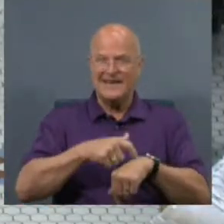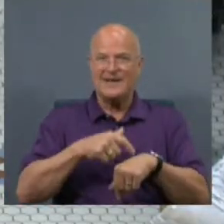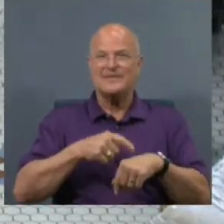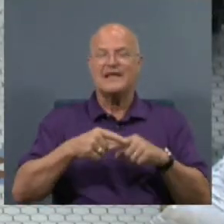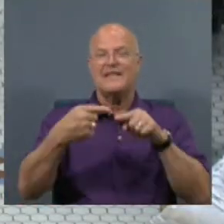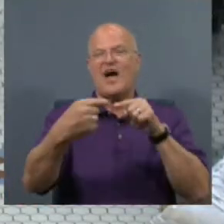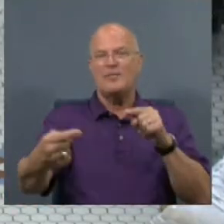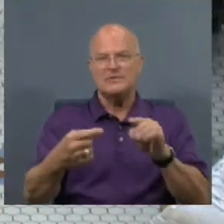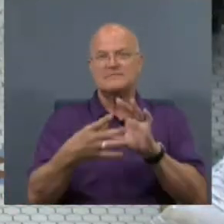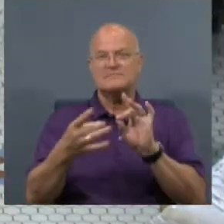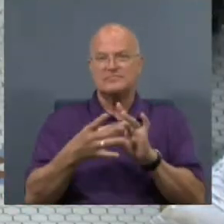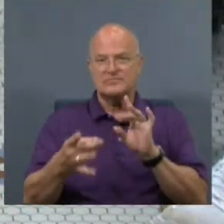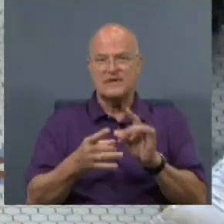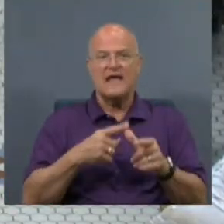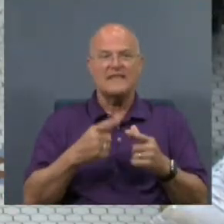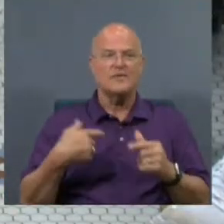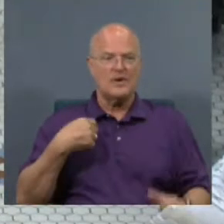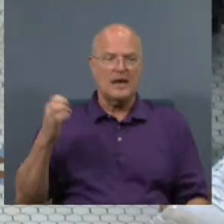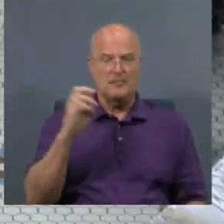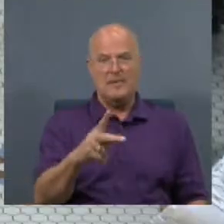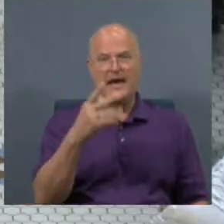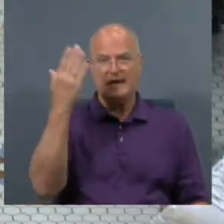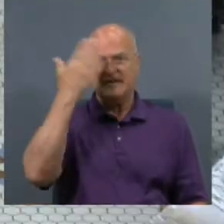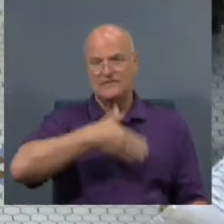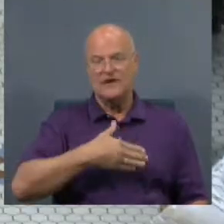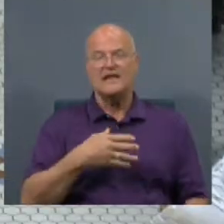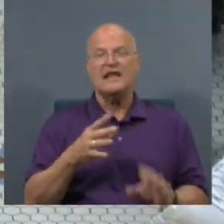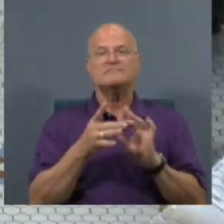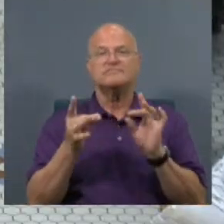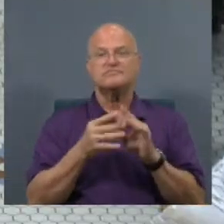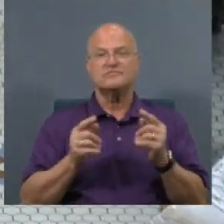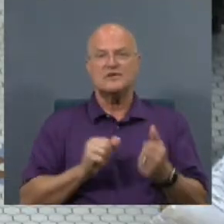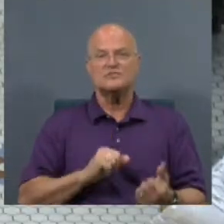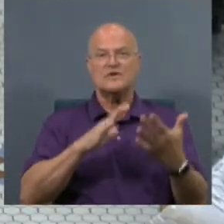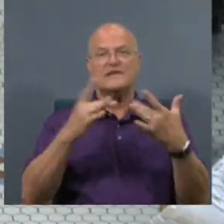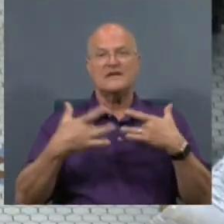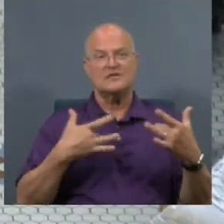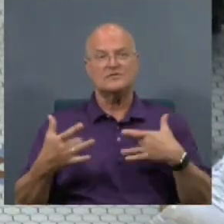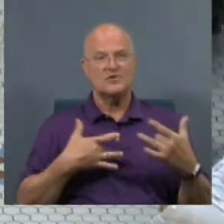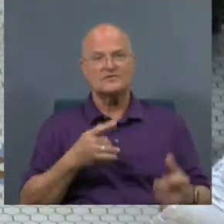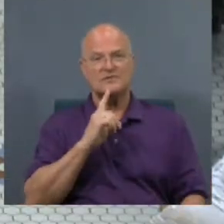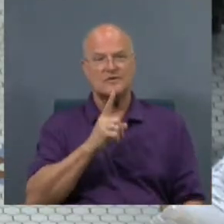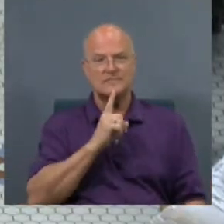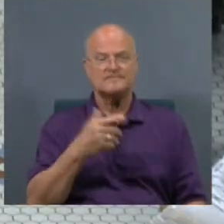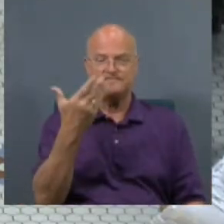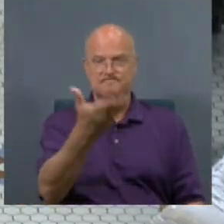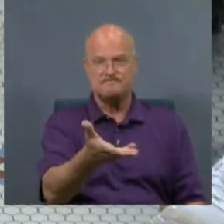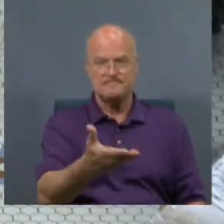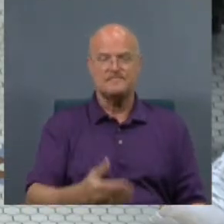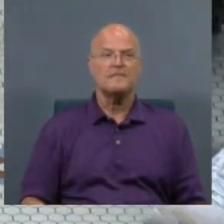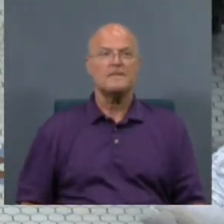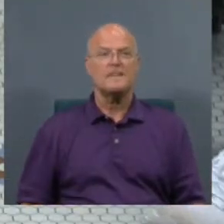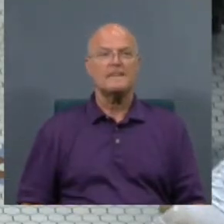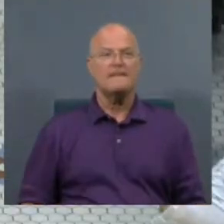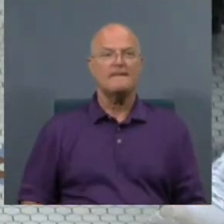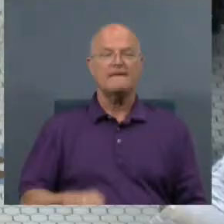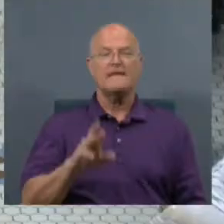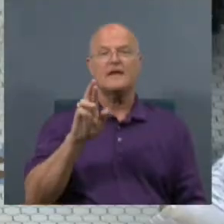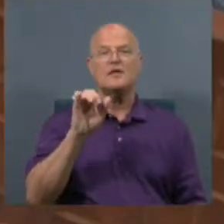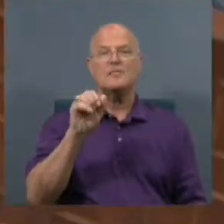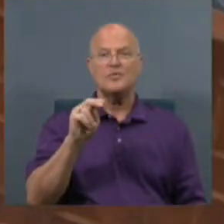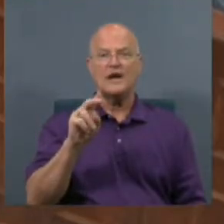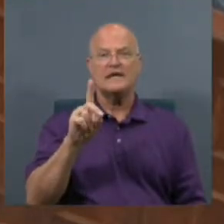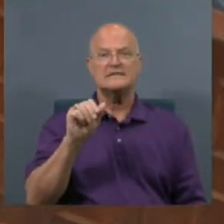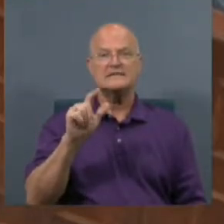let the opposition speak, and then we'll come back up to the podium and attempt to address their concerns. Sure, the floor is yours. Brian Dale with Joe